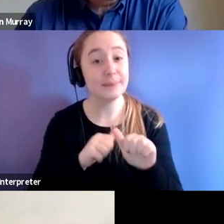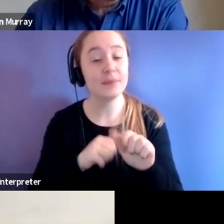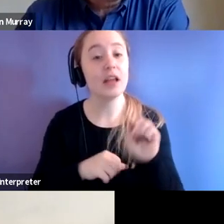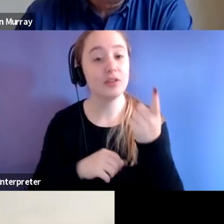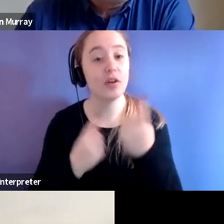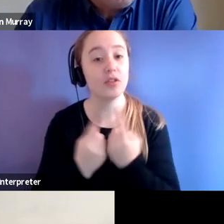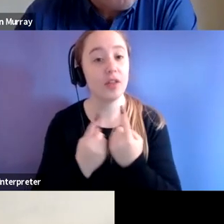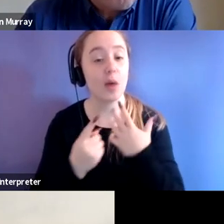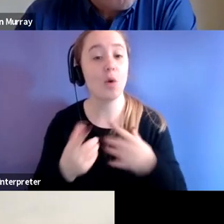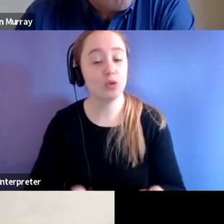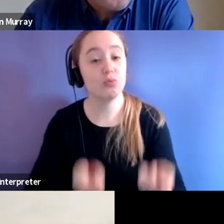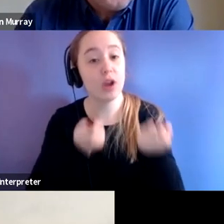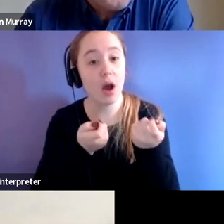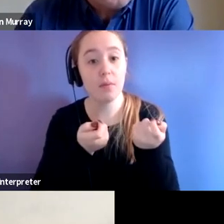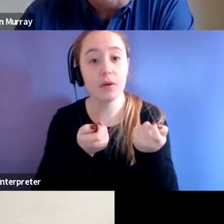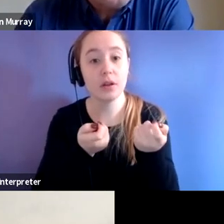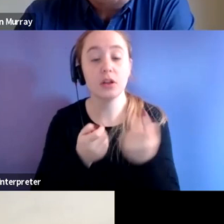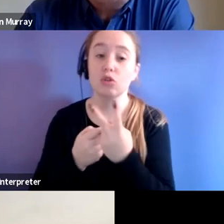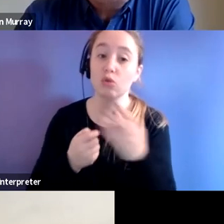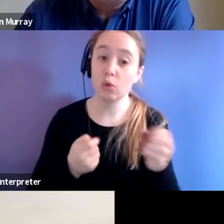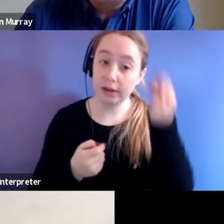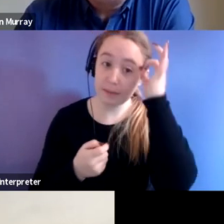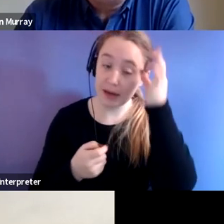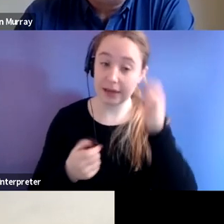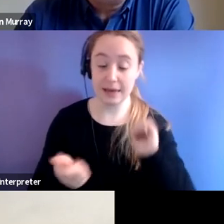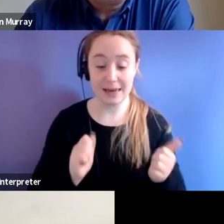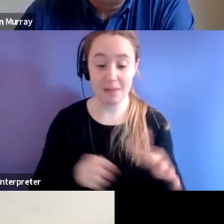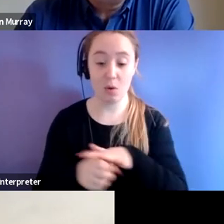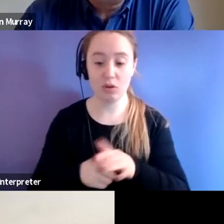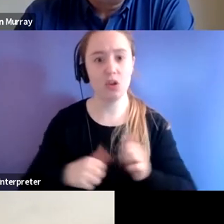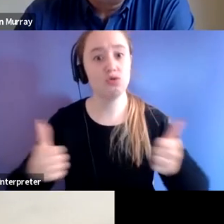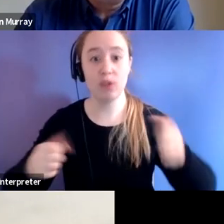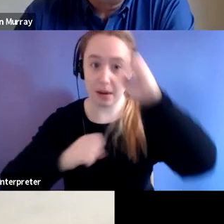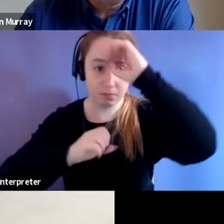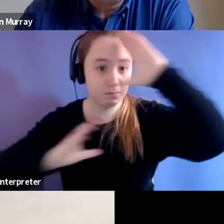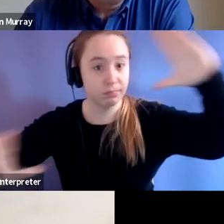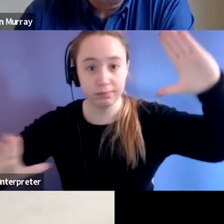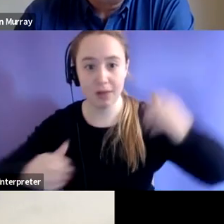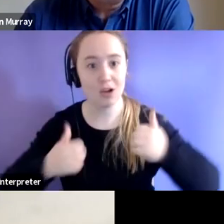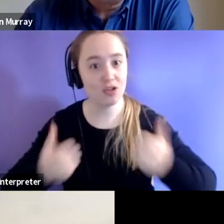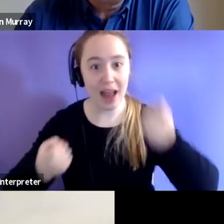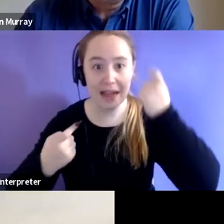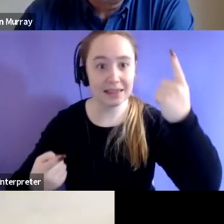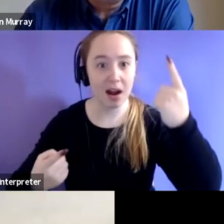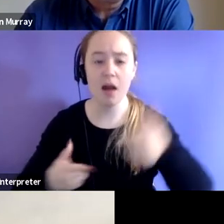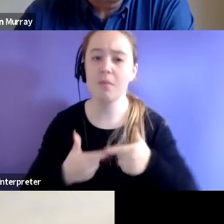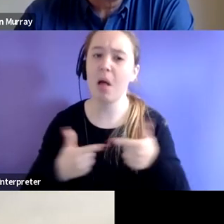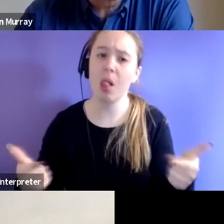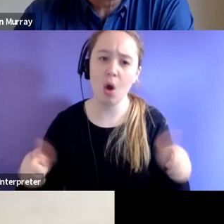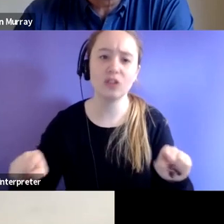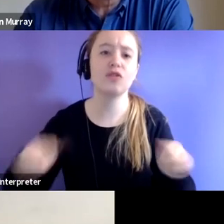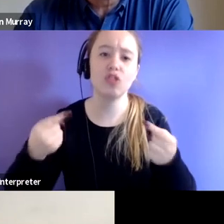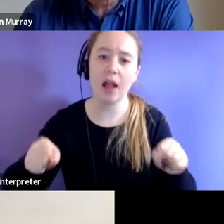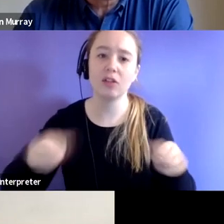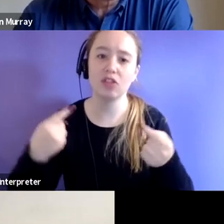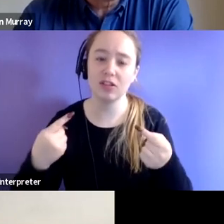flag up, is that 20-minute neighbourhood is a great concept, but it's going to throw up some really difficult challenges for how we think